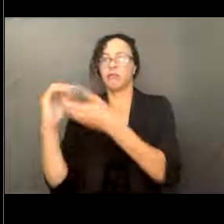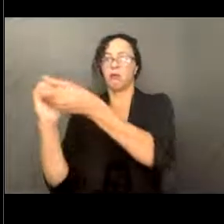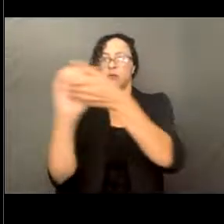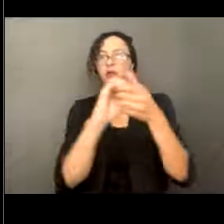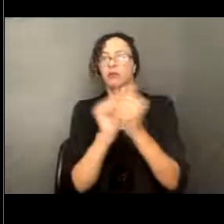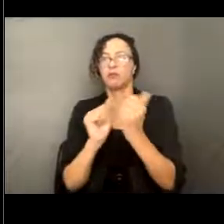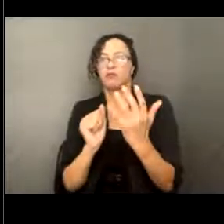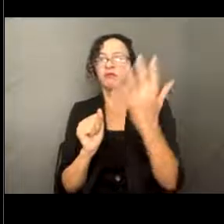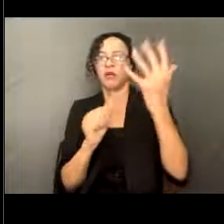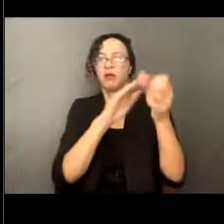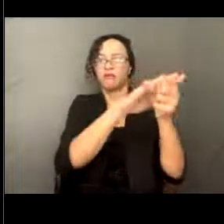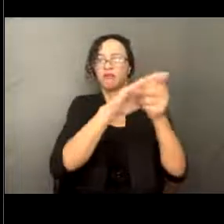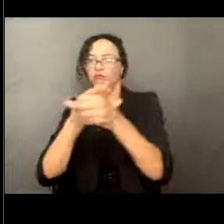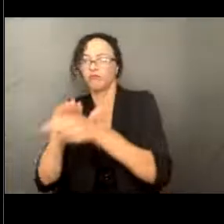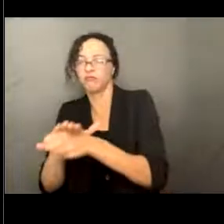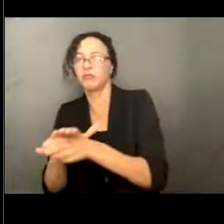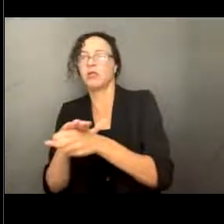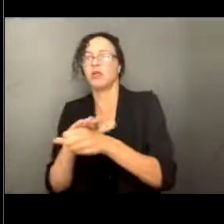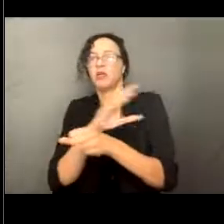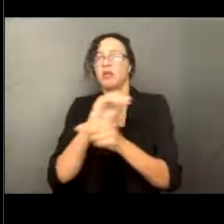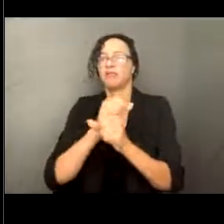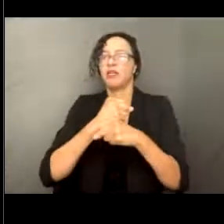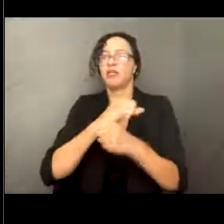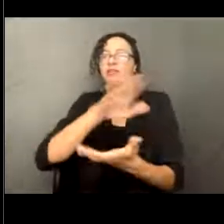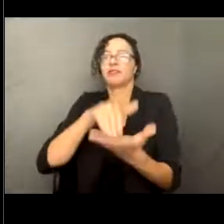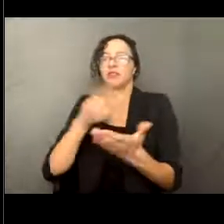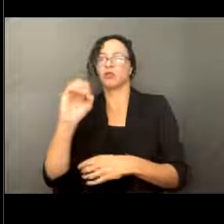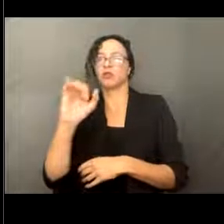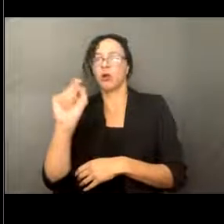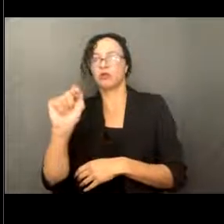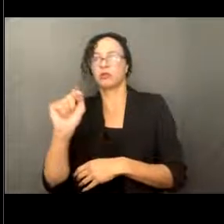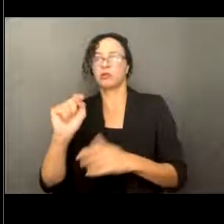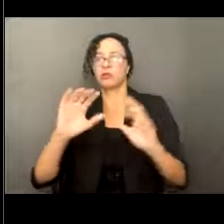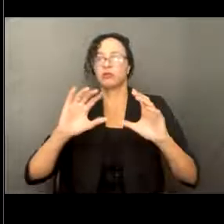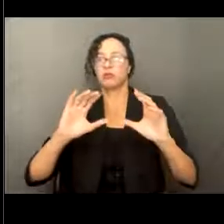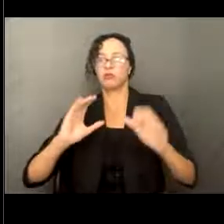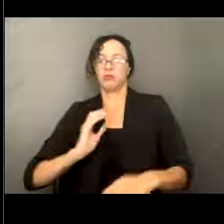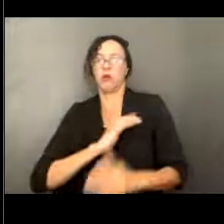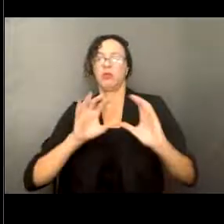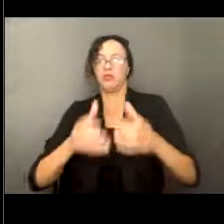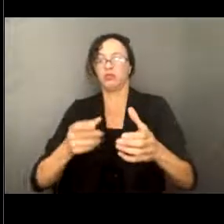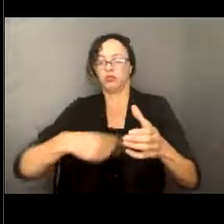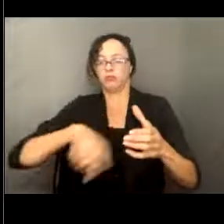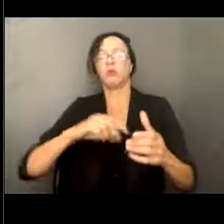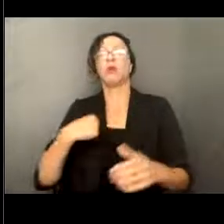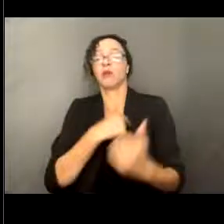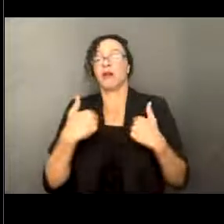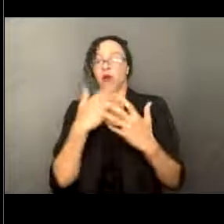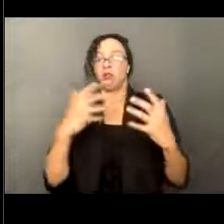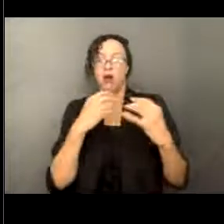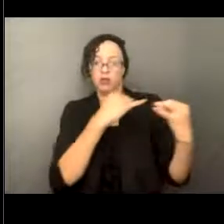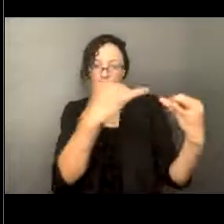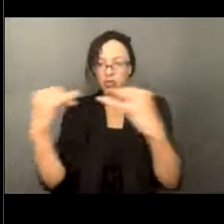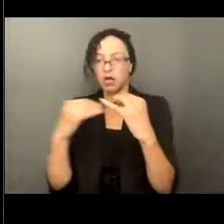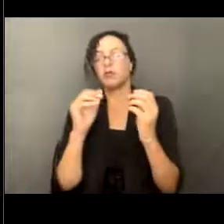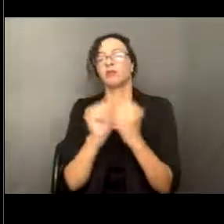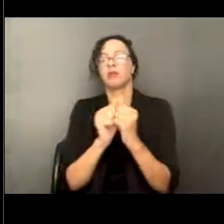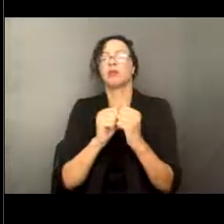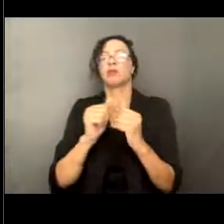formed the Central Coast Coalition. We have a lot in common with our geography and demographics, but we're also connected with the